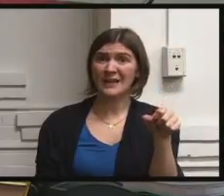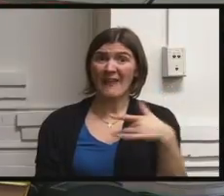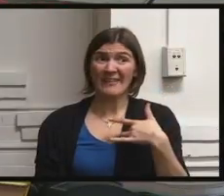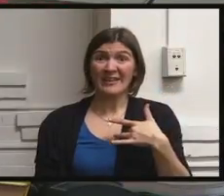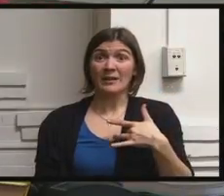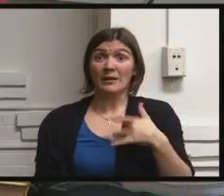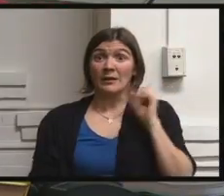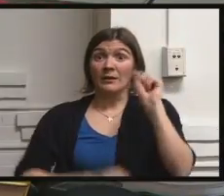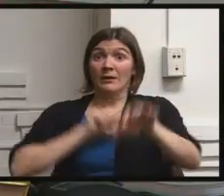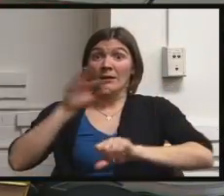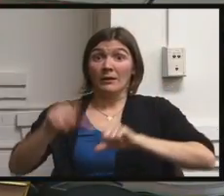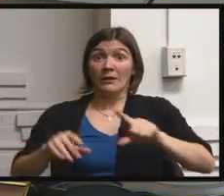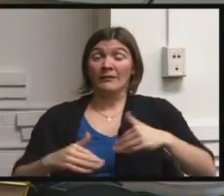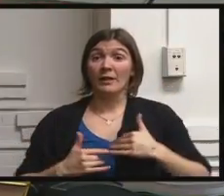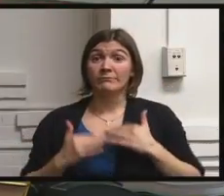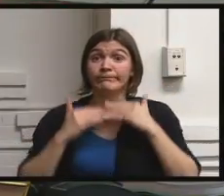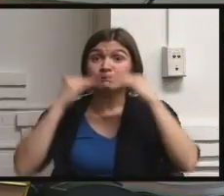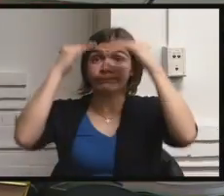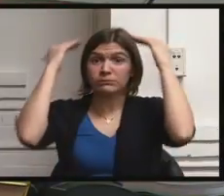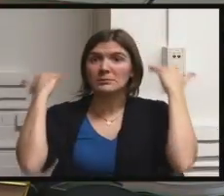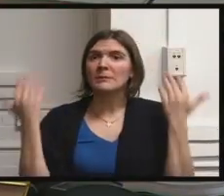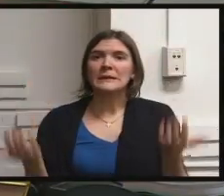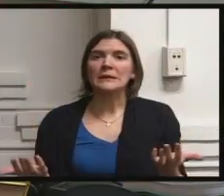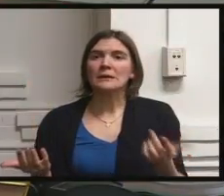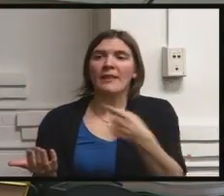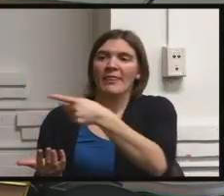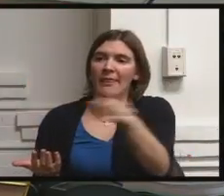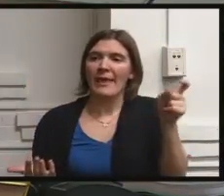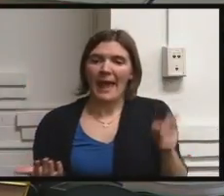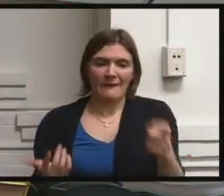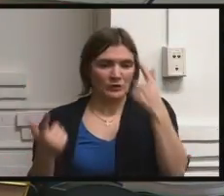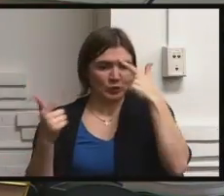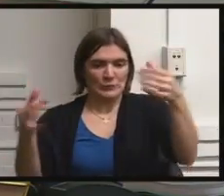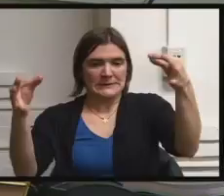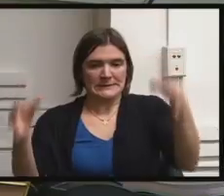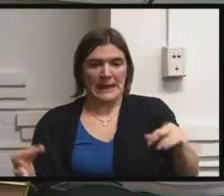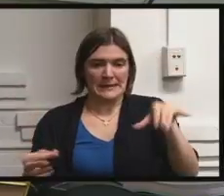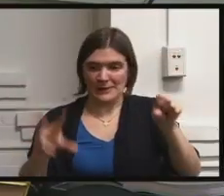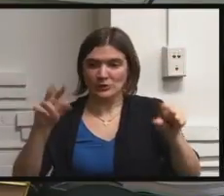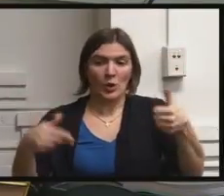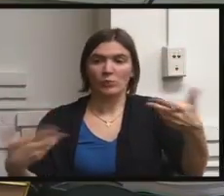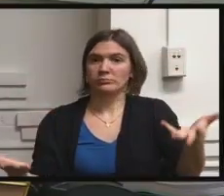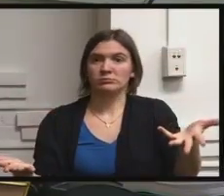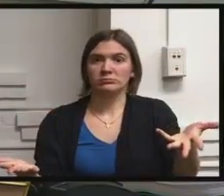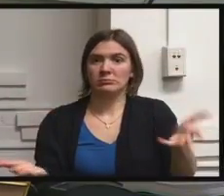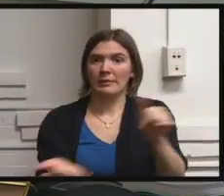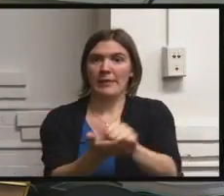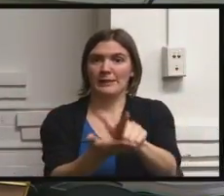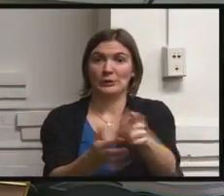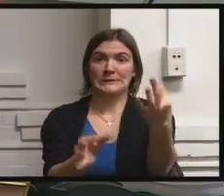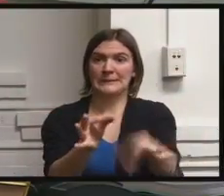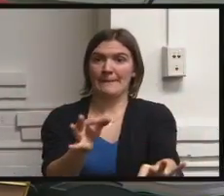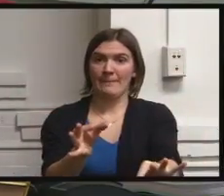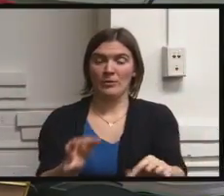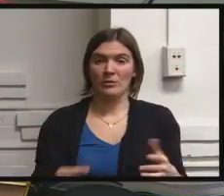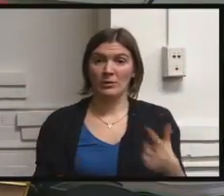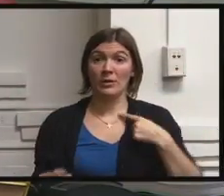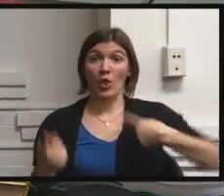as we can, or as much as needs to be done, and it's up to people to just make up their minds about whether they're going to vote for it. I think I'd rather, if